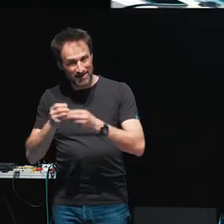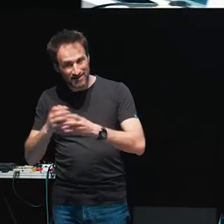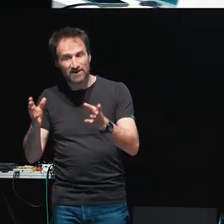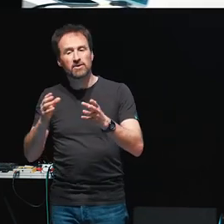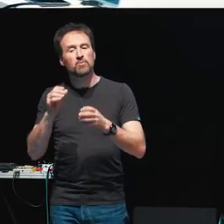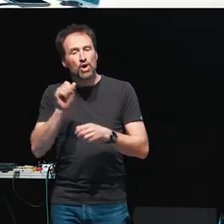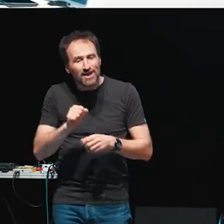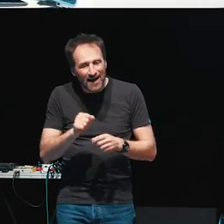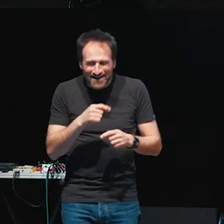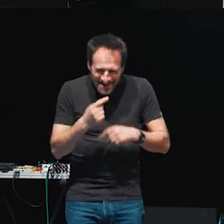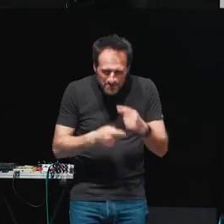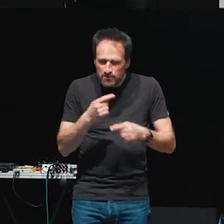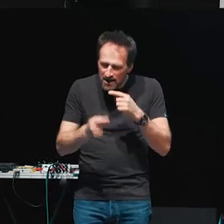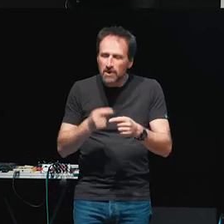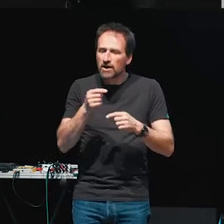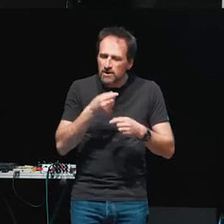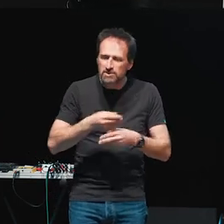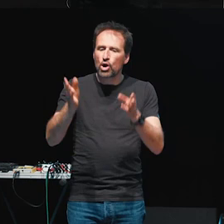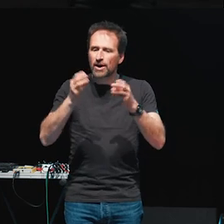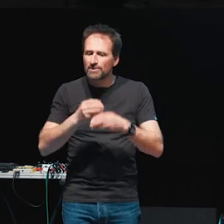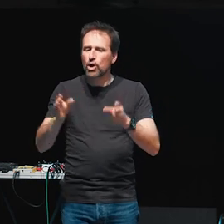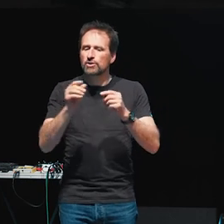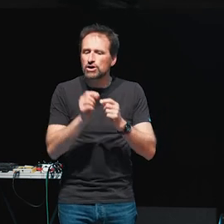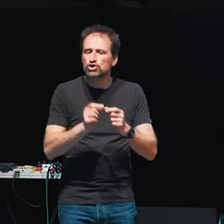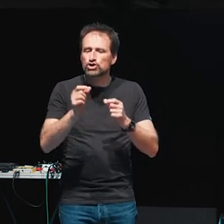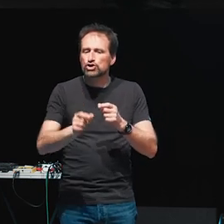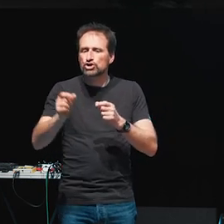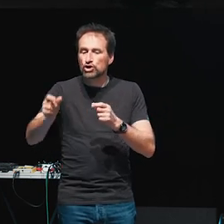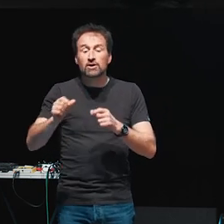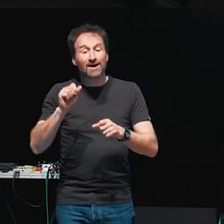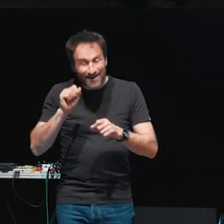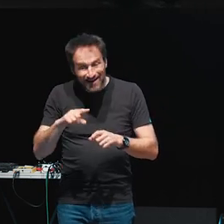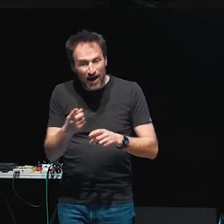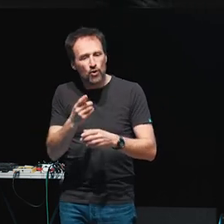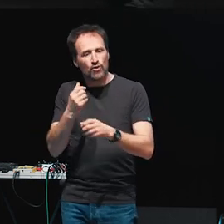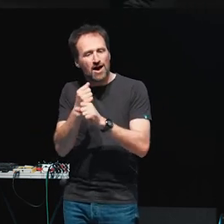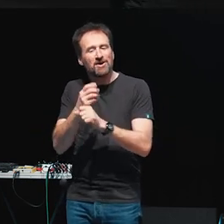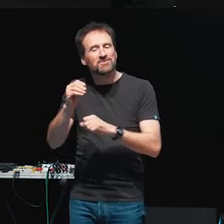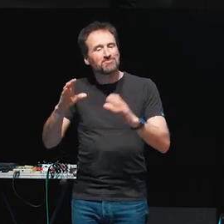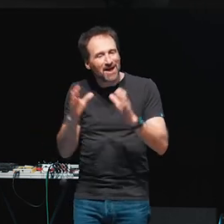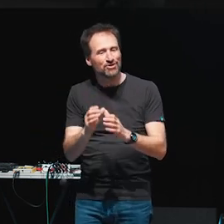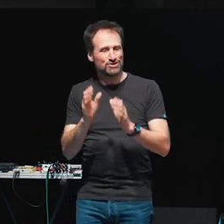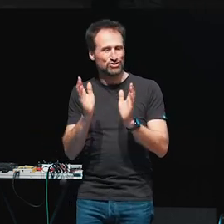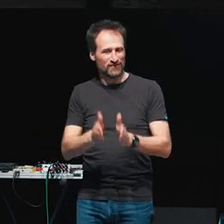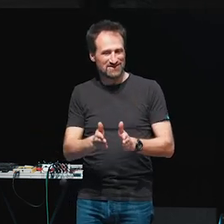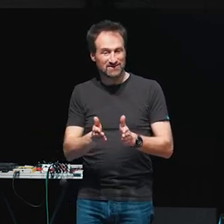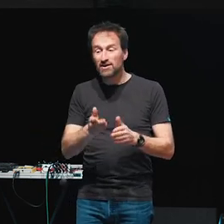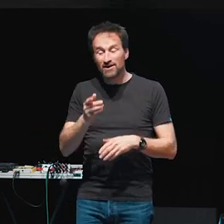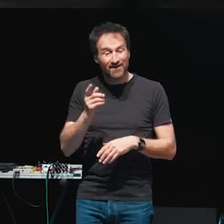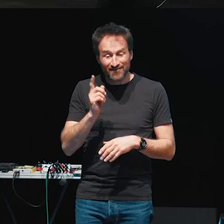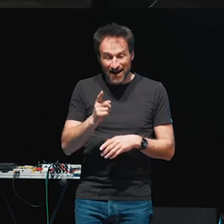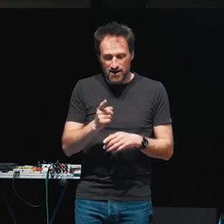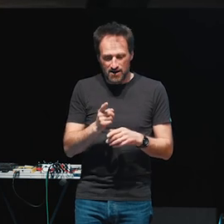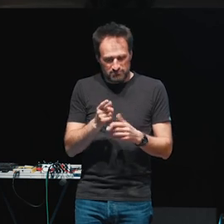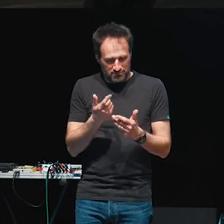also with these autonomous microservices, not having the risk of one causing the other one to